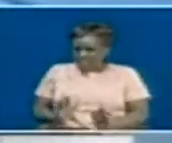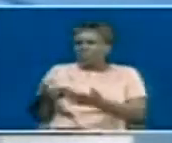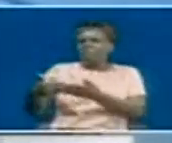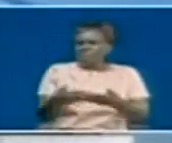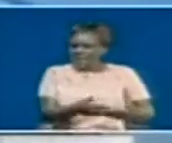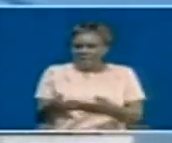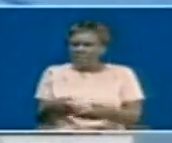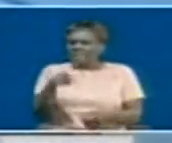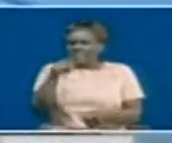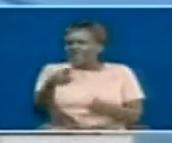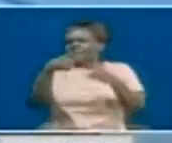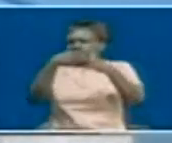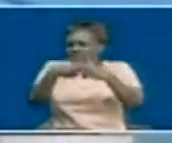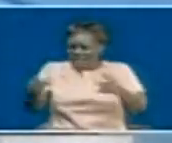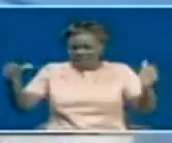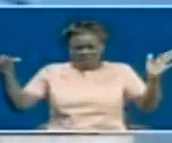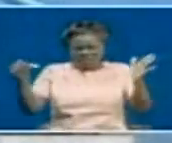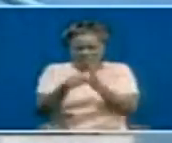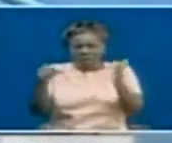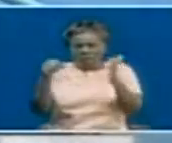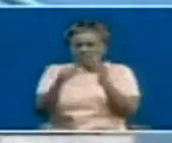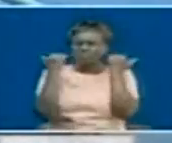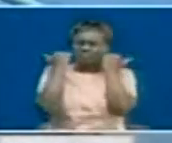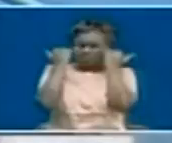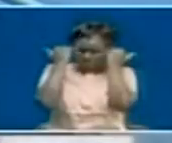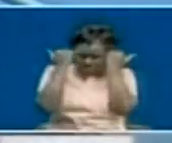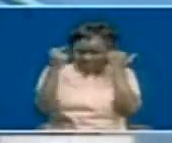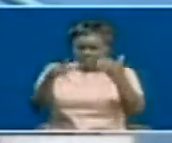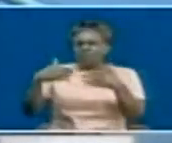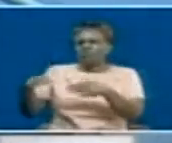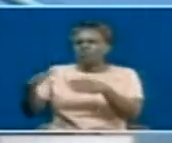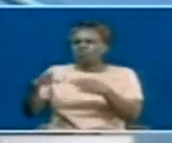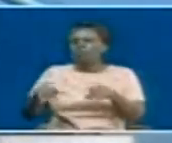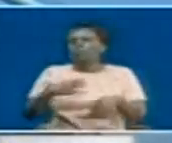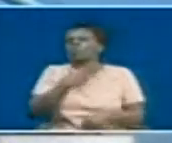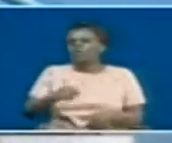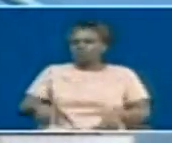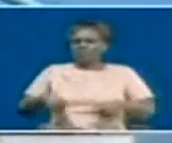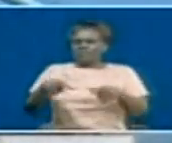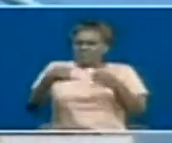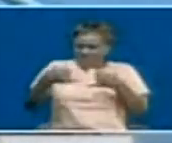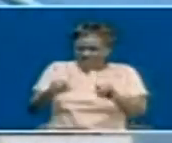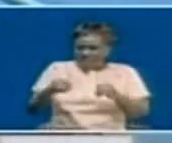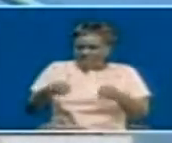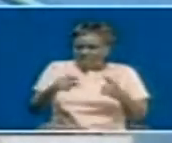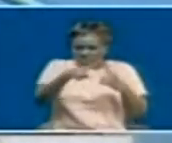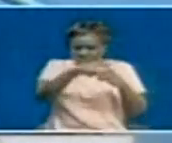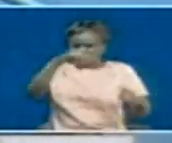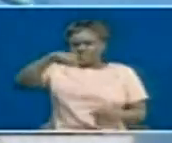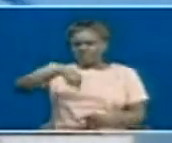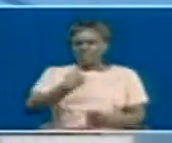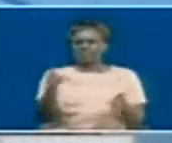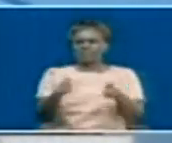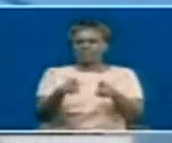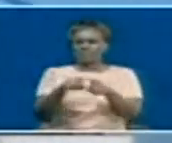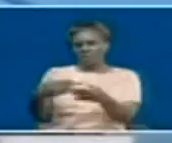is usually the onset of terrible depression. They lose the will to live and attempt to kill themselves as well as